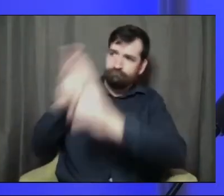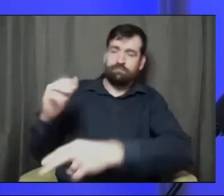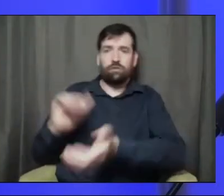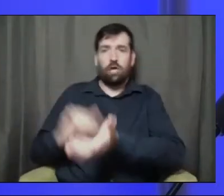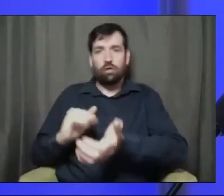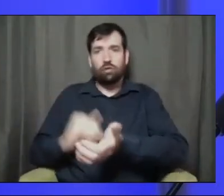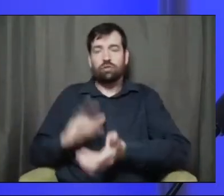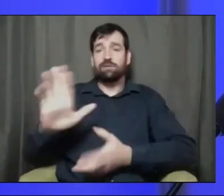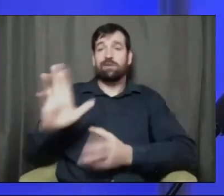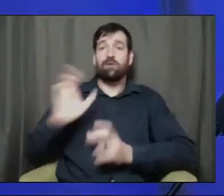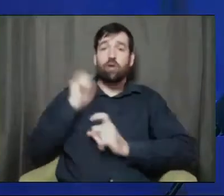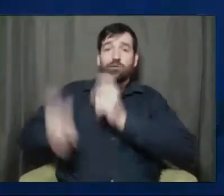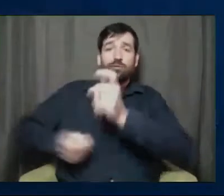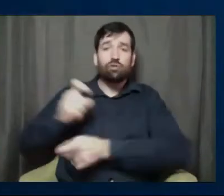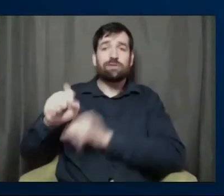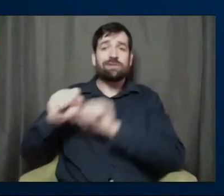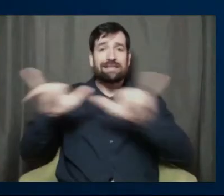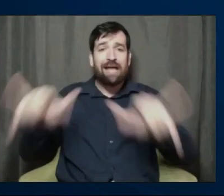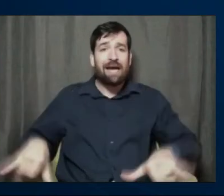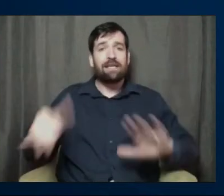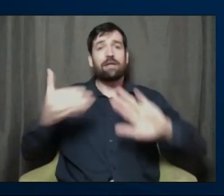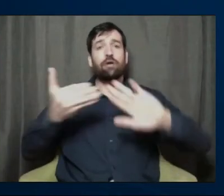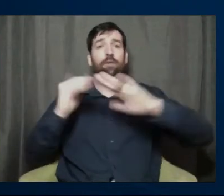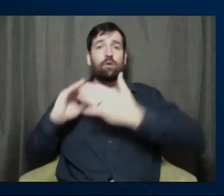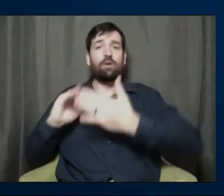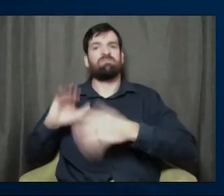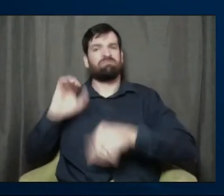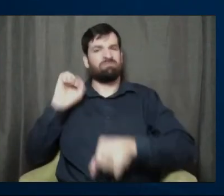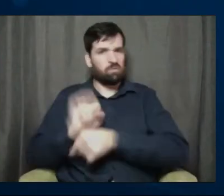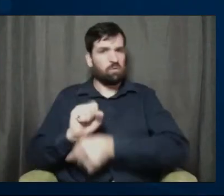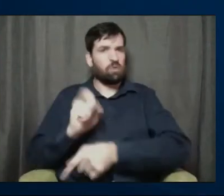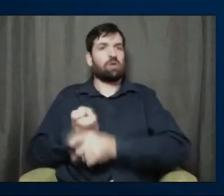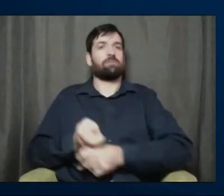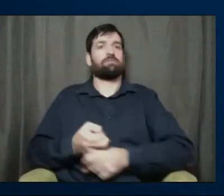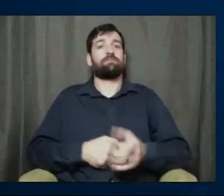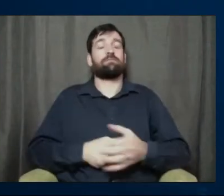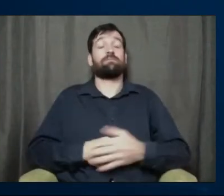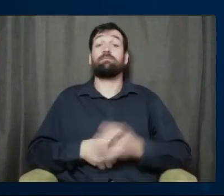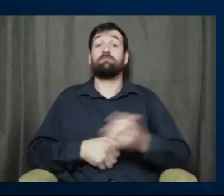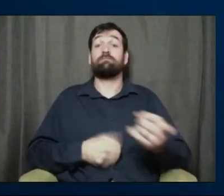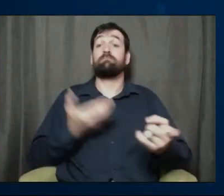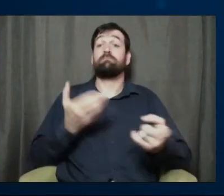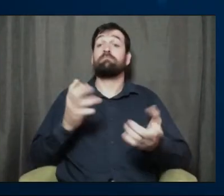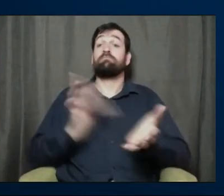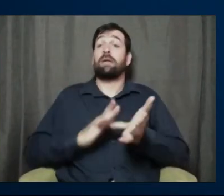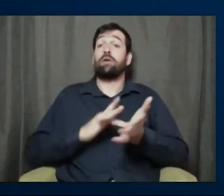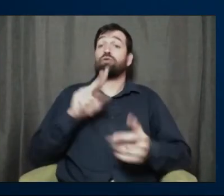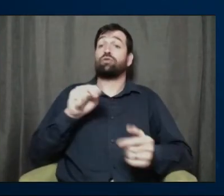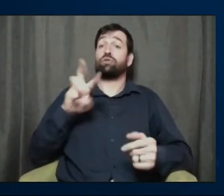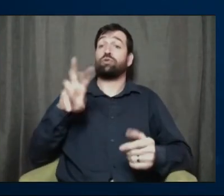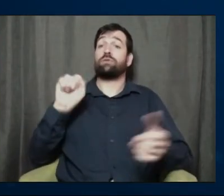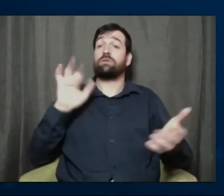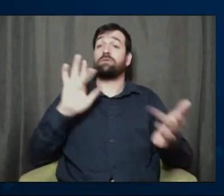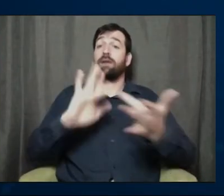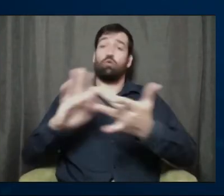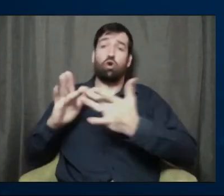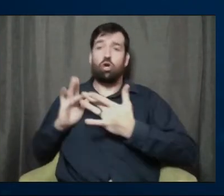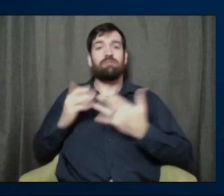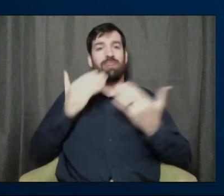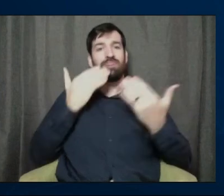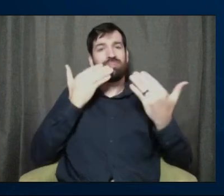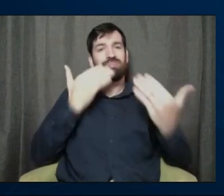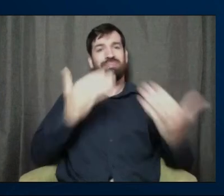to society and the community, and they have been working hard. Here at the Medical News Network, we're giving you a chance to thank a healthcare worker. You can click right